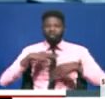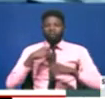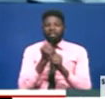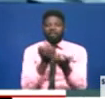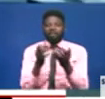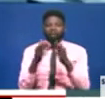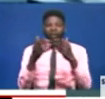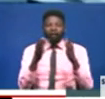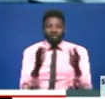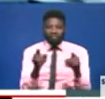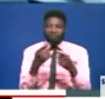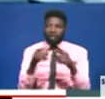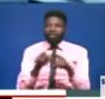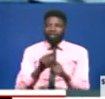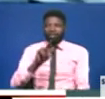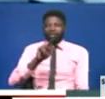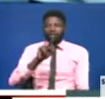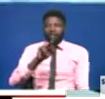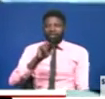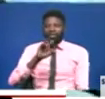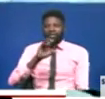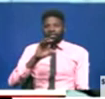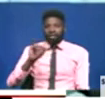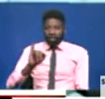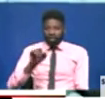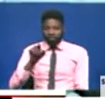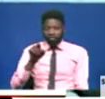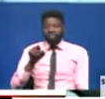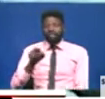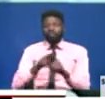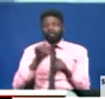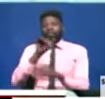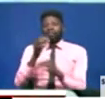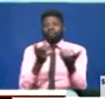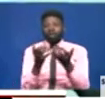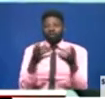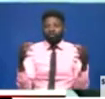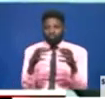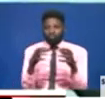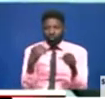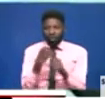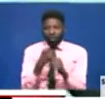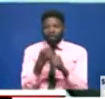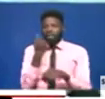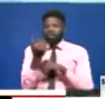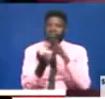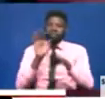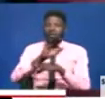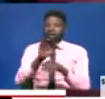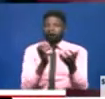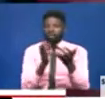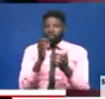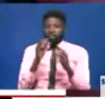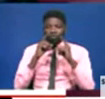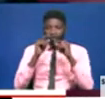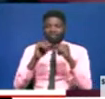the Kenya National Chamber of Commerce and Industry is calling on business operators to resume operations, noting that the country cannot